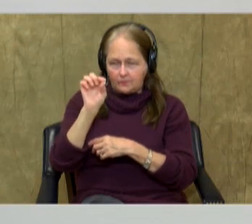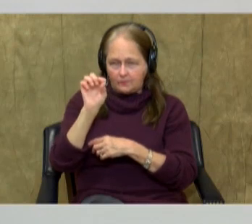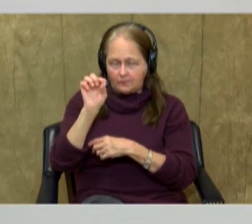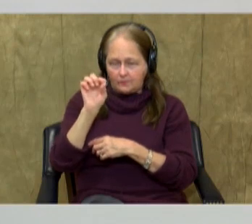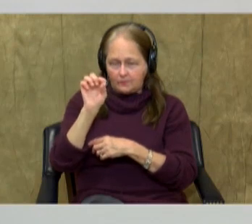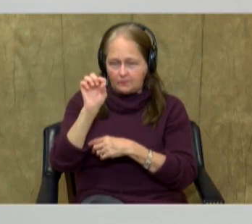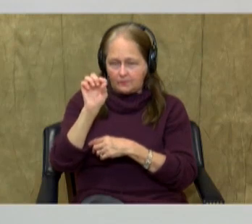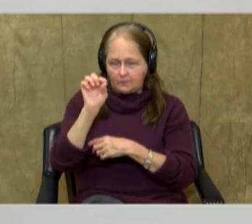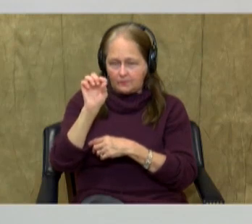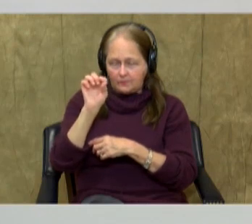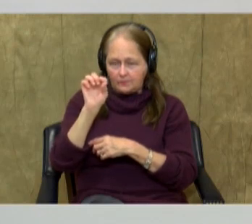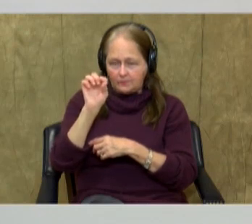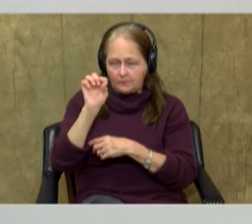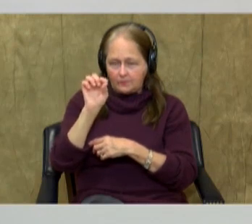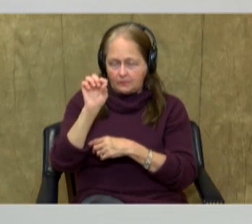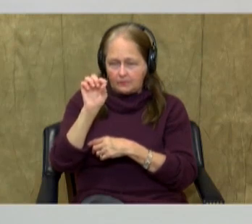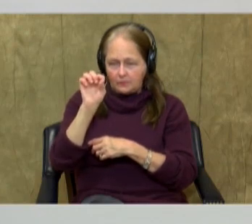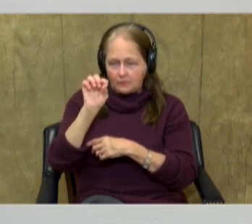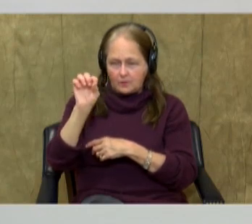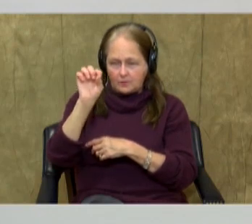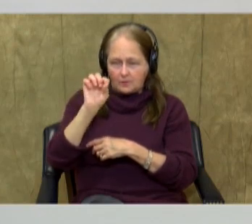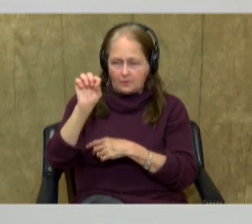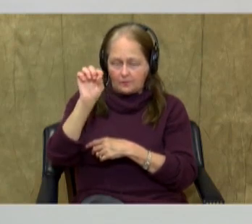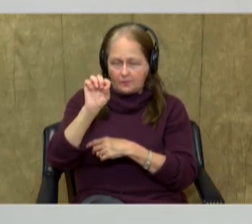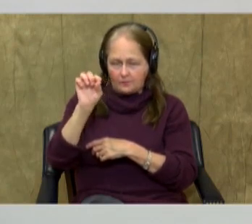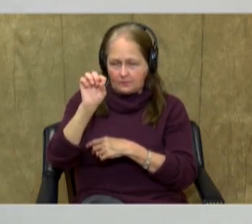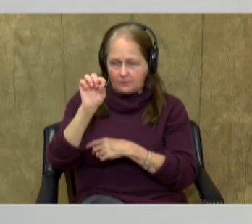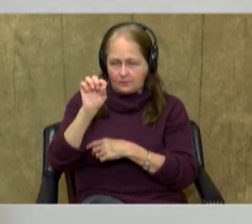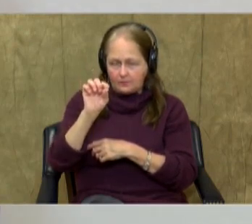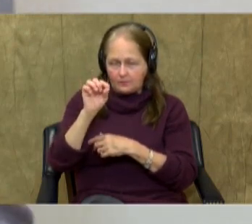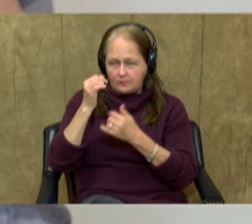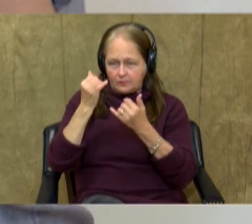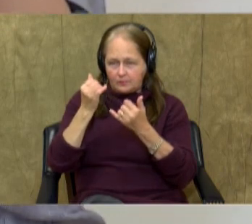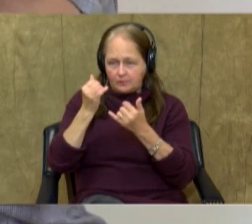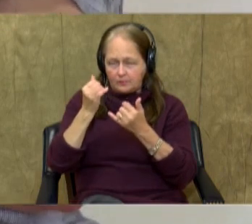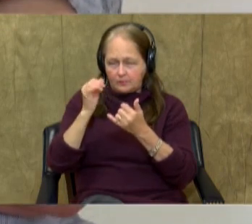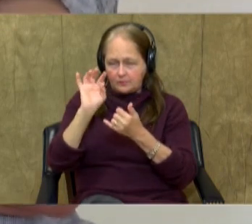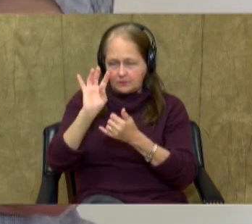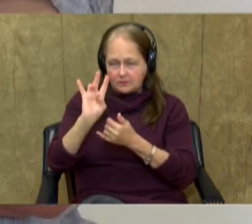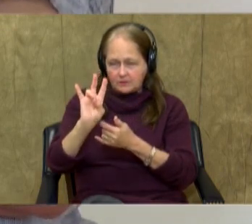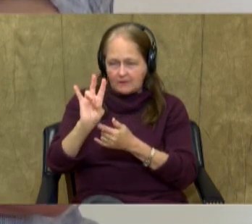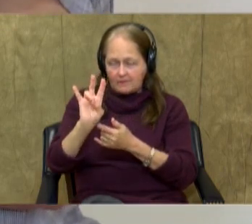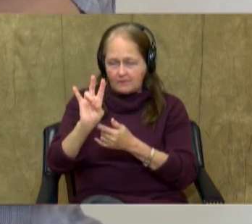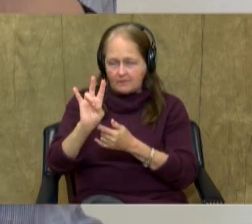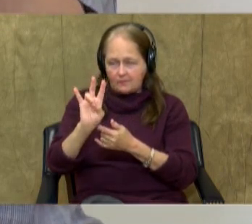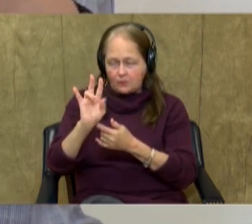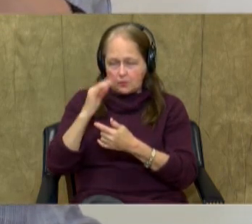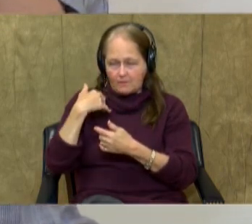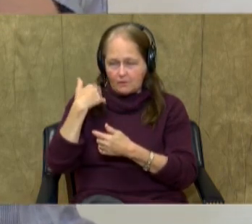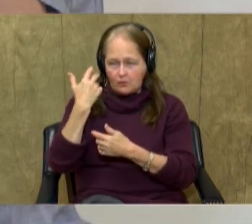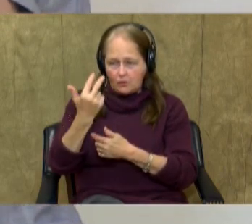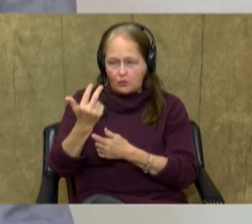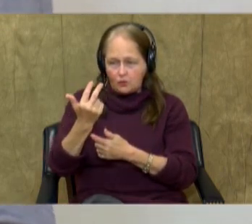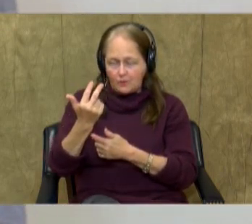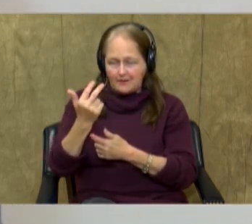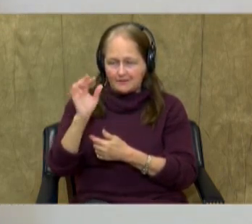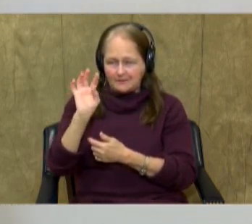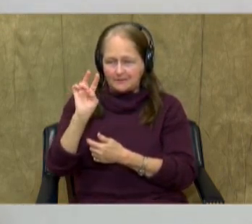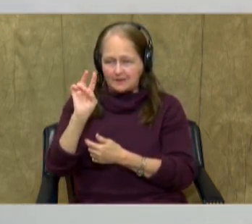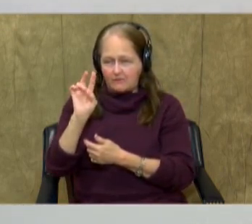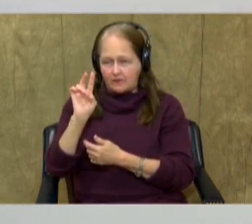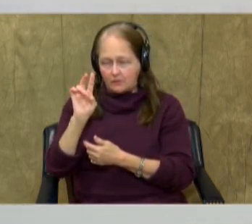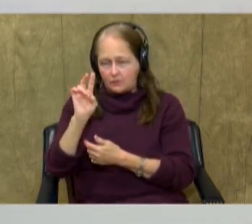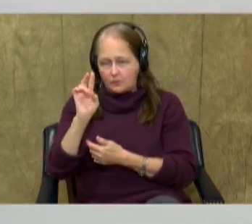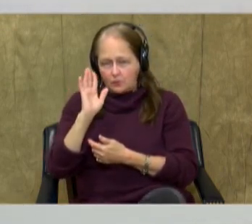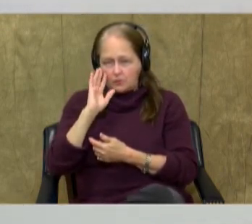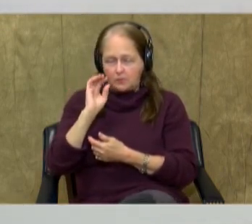put a dot over the 6. Now let's look at 7. We have 3 7s, so